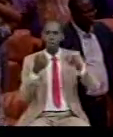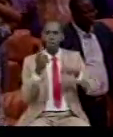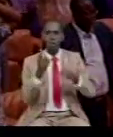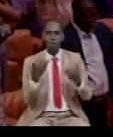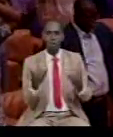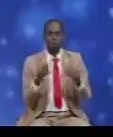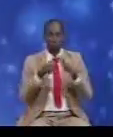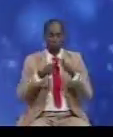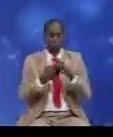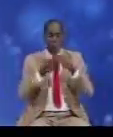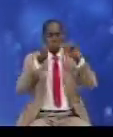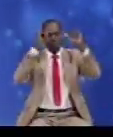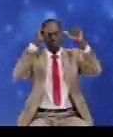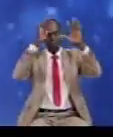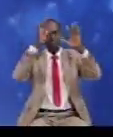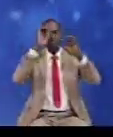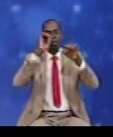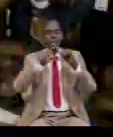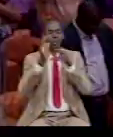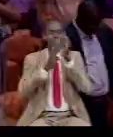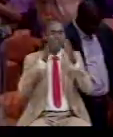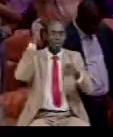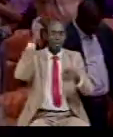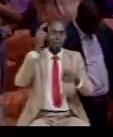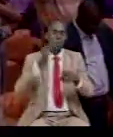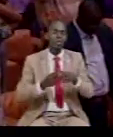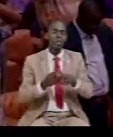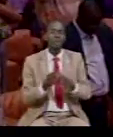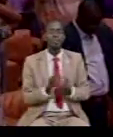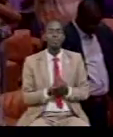Father, in Jesus' name,